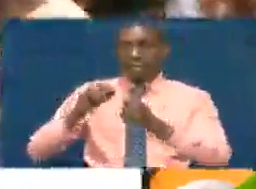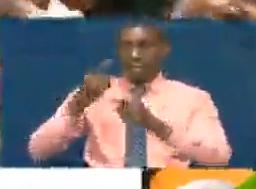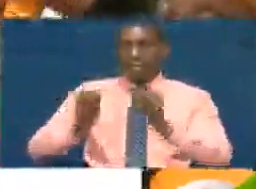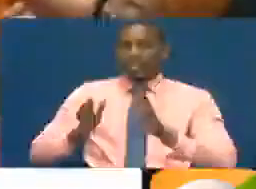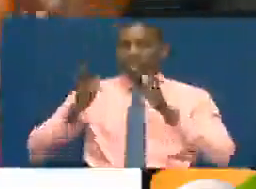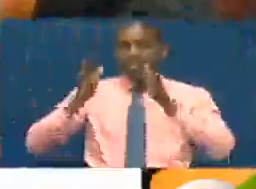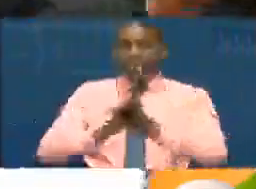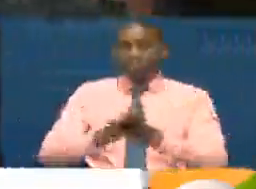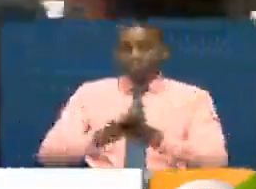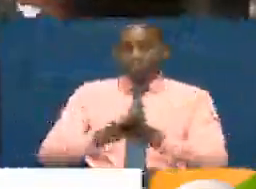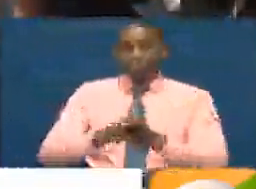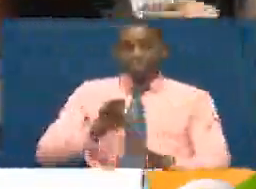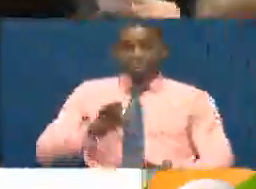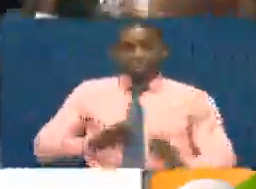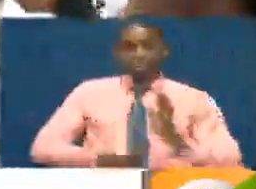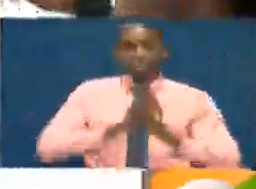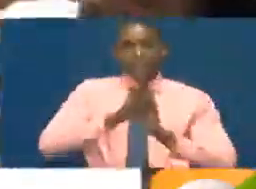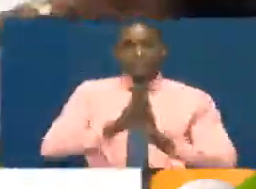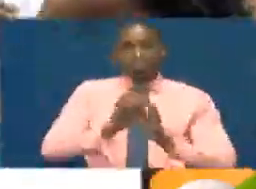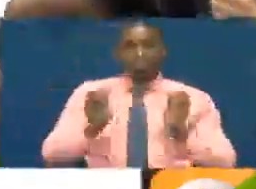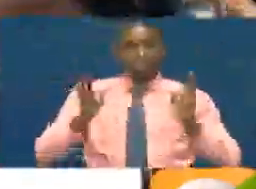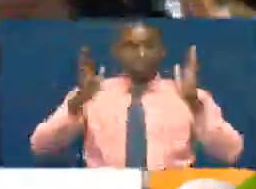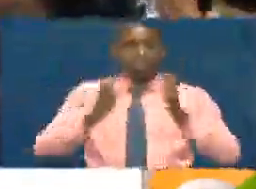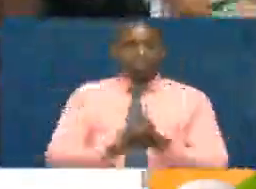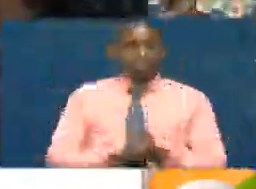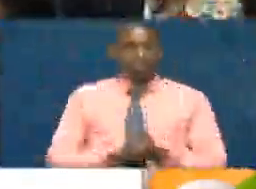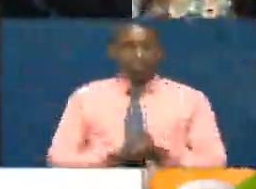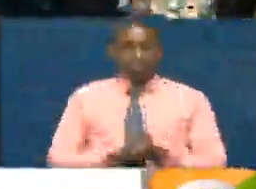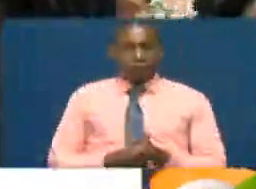anniversary of the Maendeleo ya Wanawake celebrations.